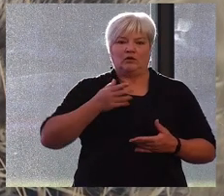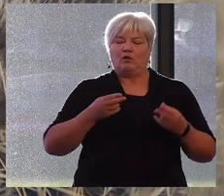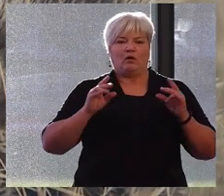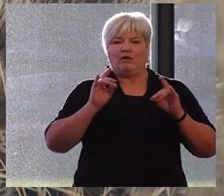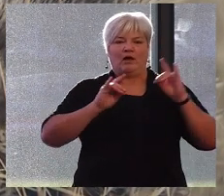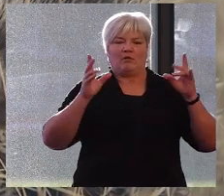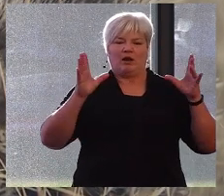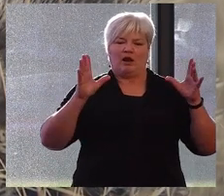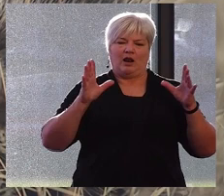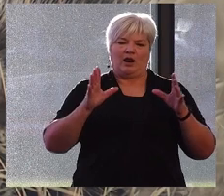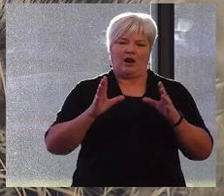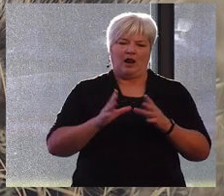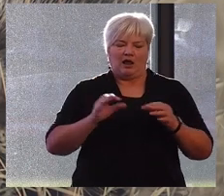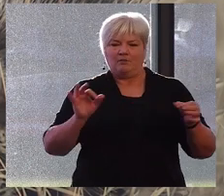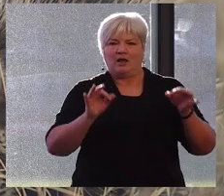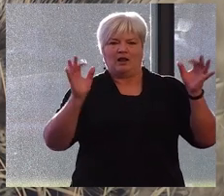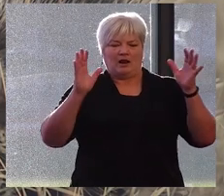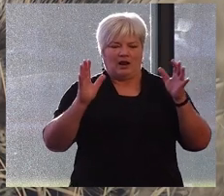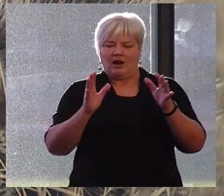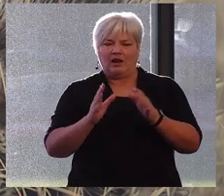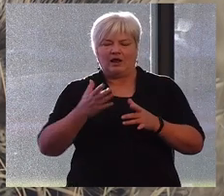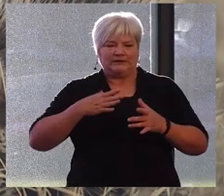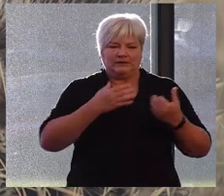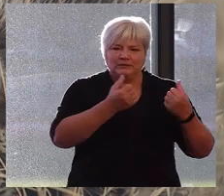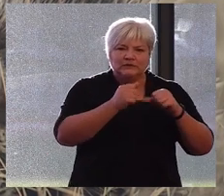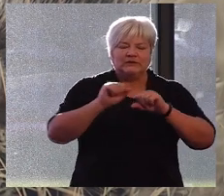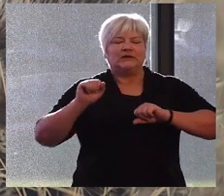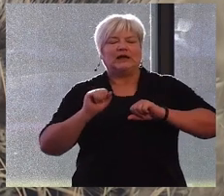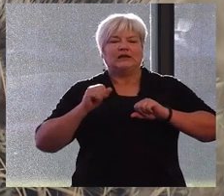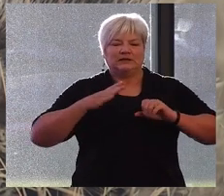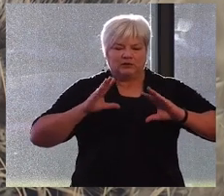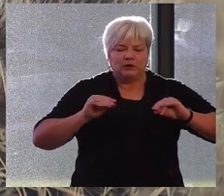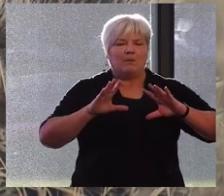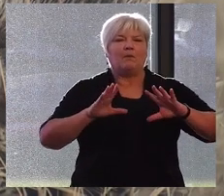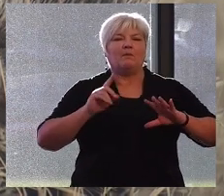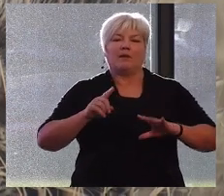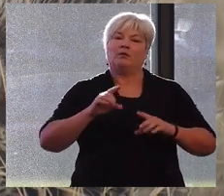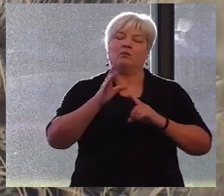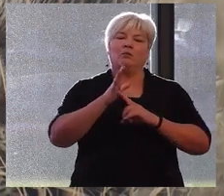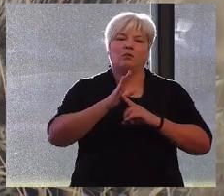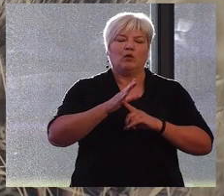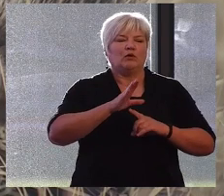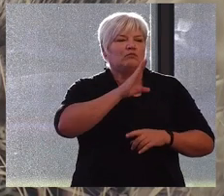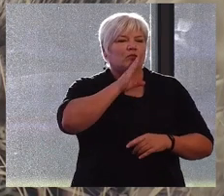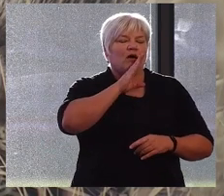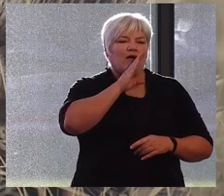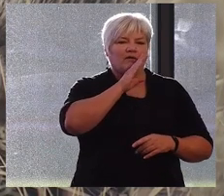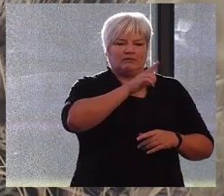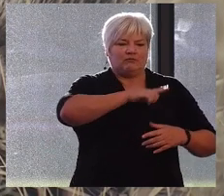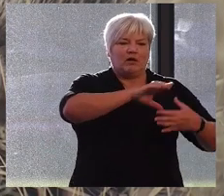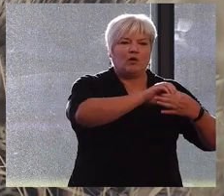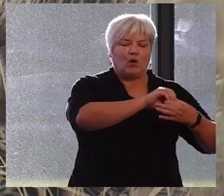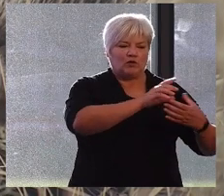and protect our flora and fauna. But it's just as critical that private business and private landowners join us, and many